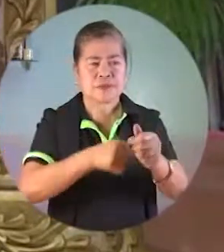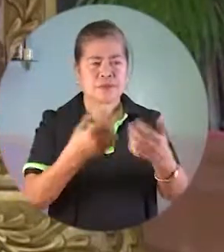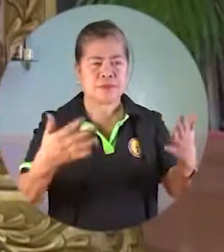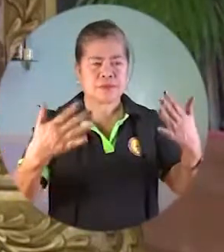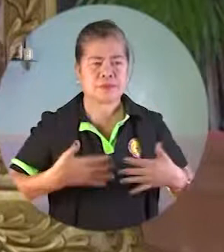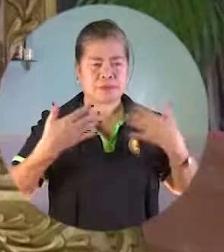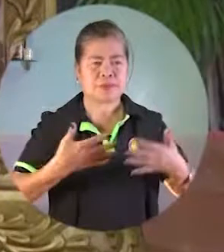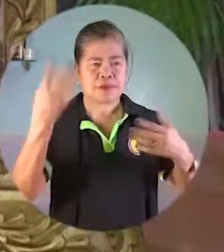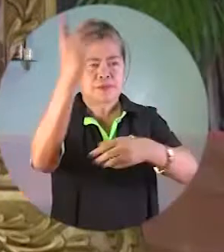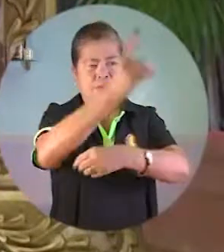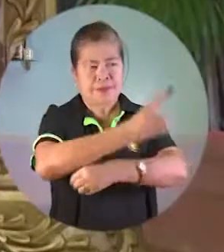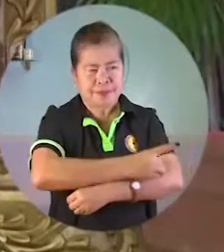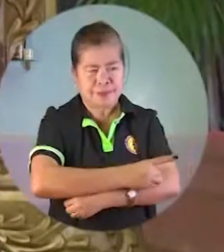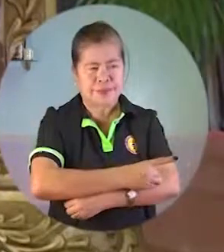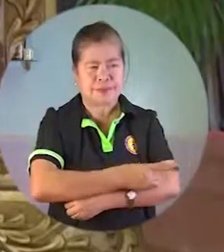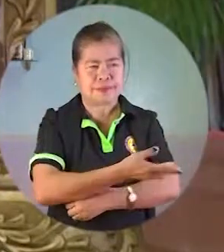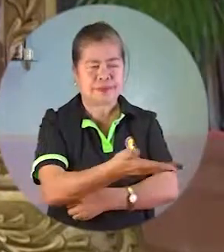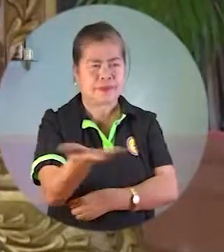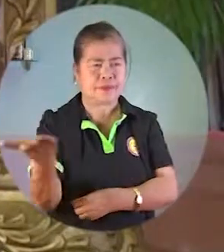everyone. Happy birthday.